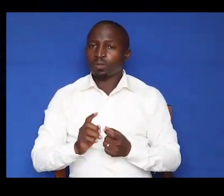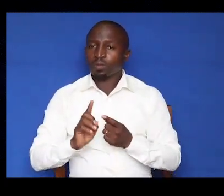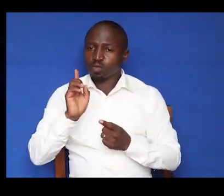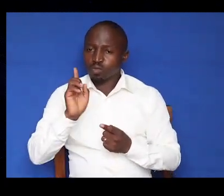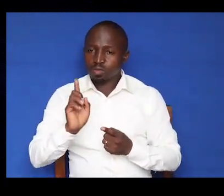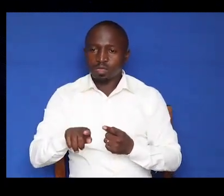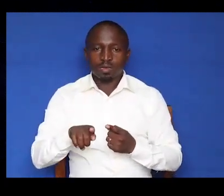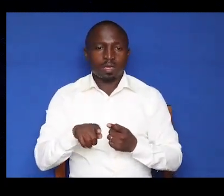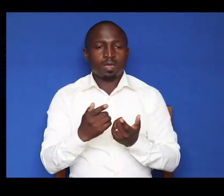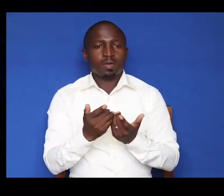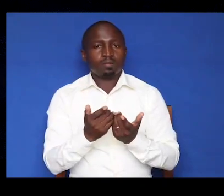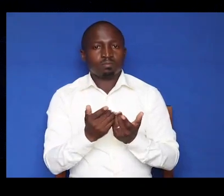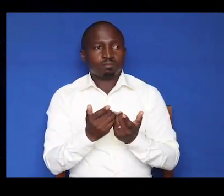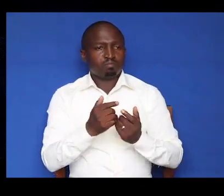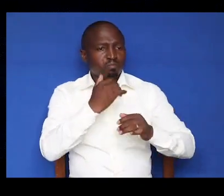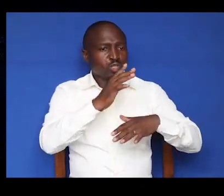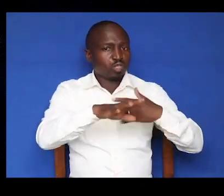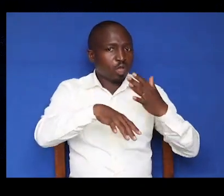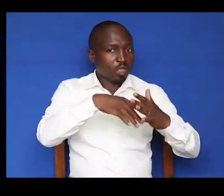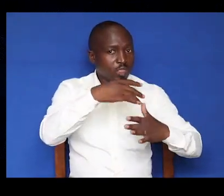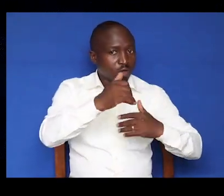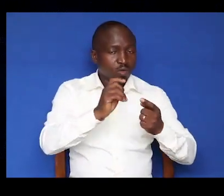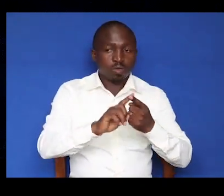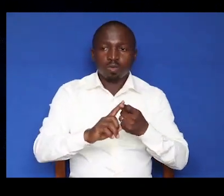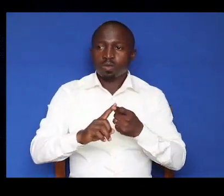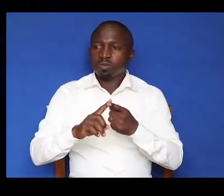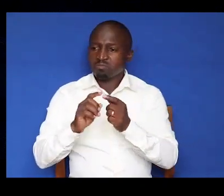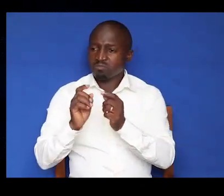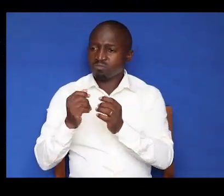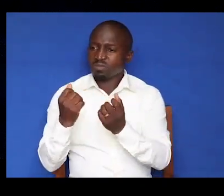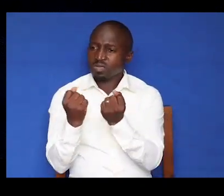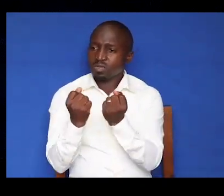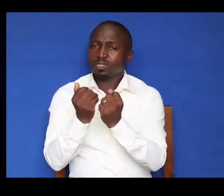considerable chemical composition in terms of salinity.